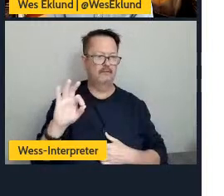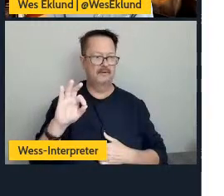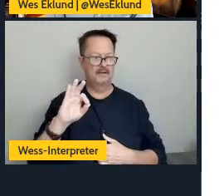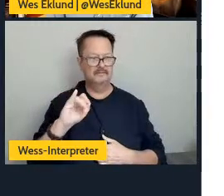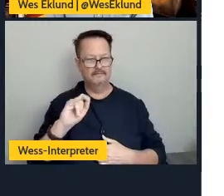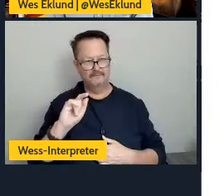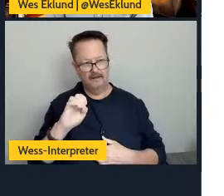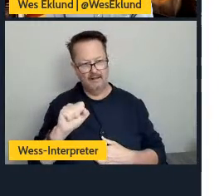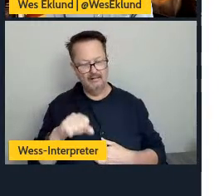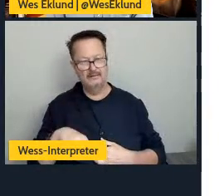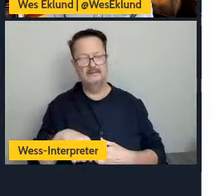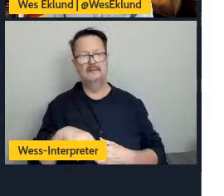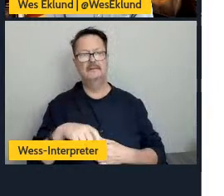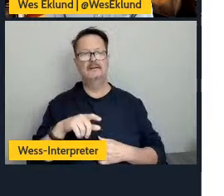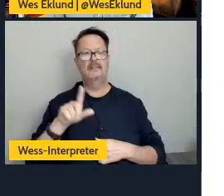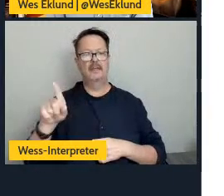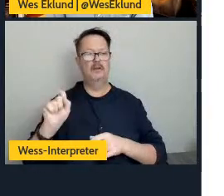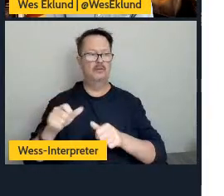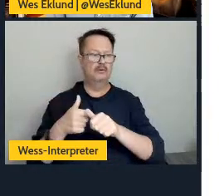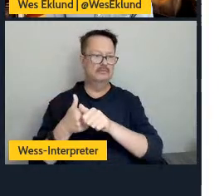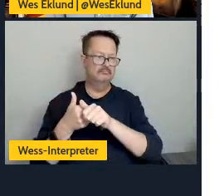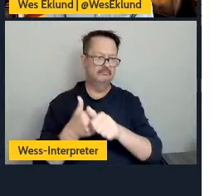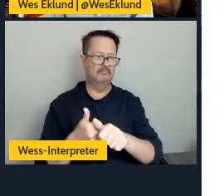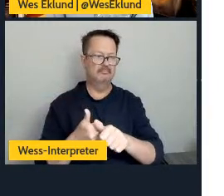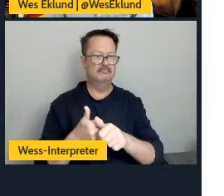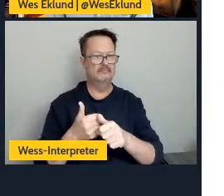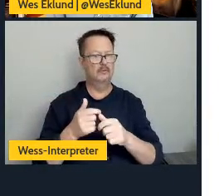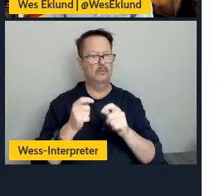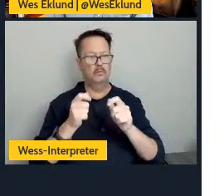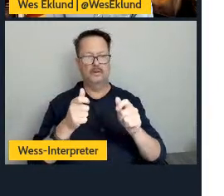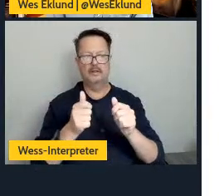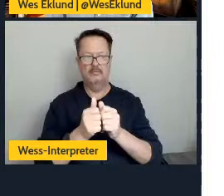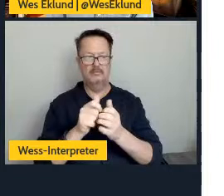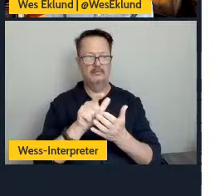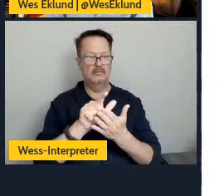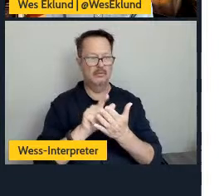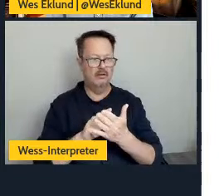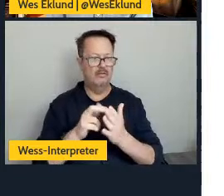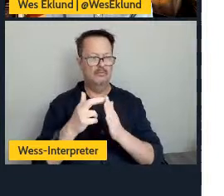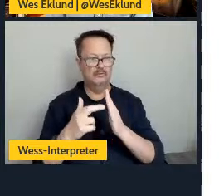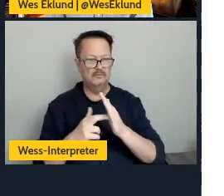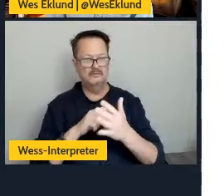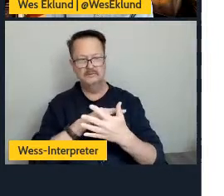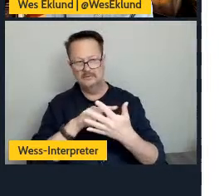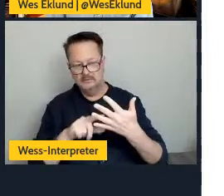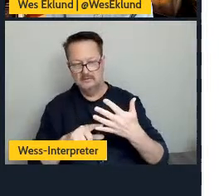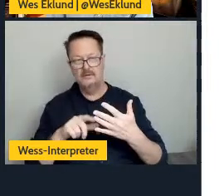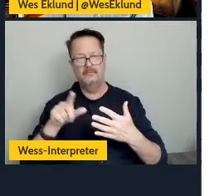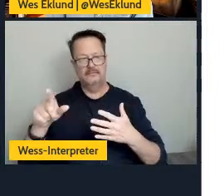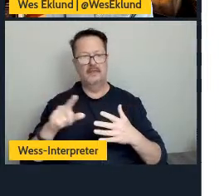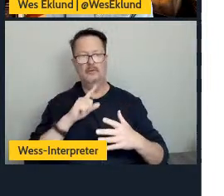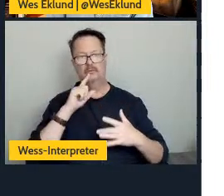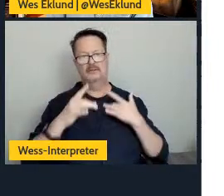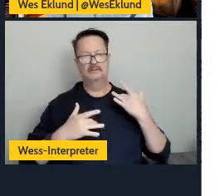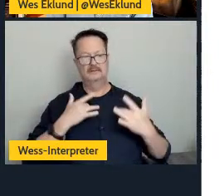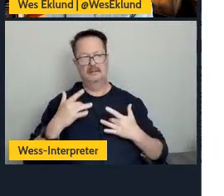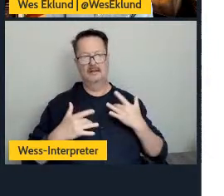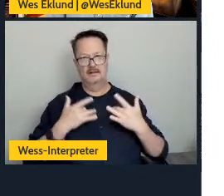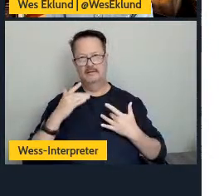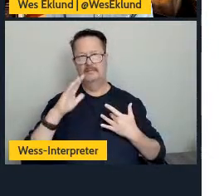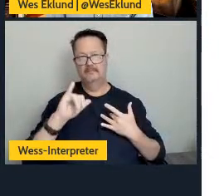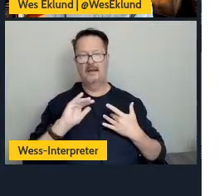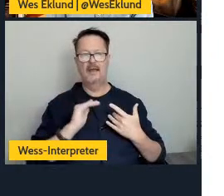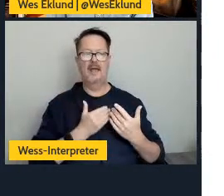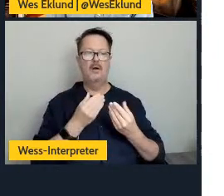allowed them to stay compliant and move quickly. And they're very delighted by the